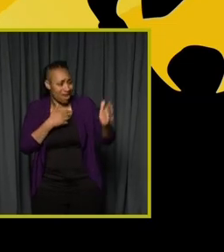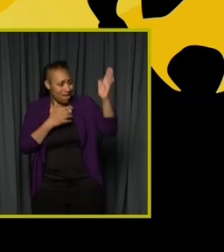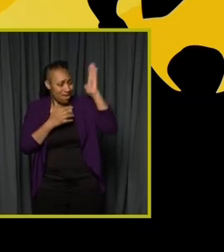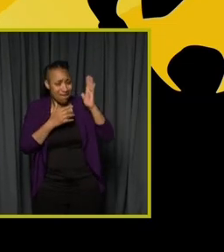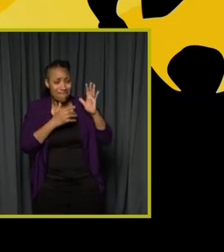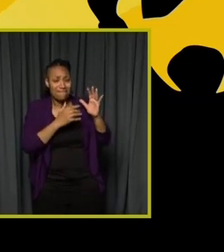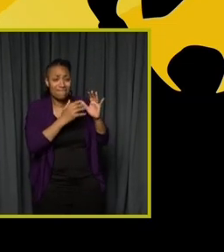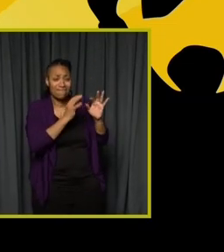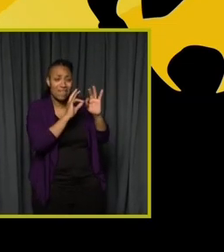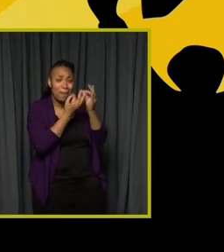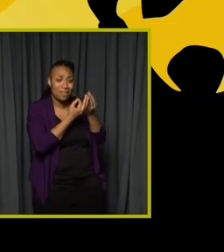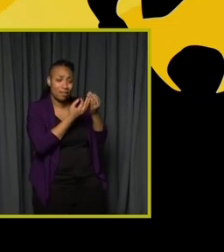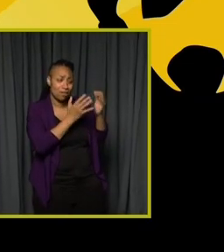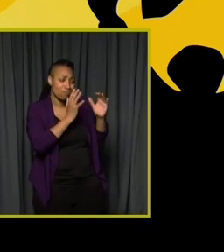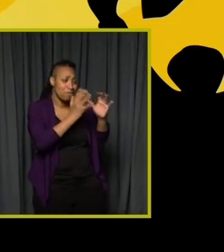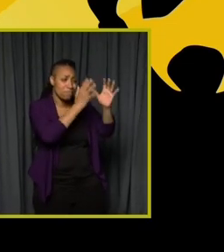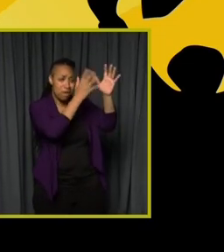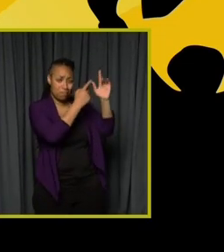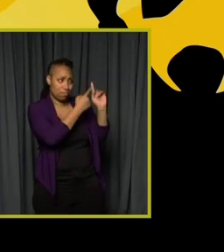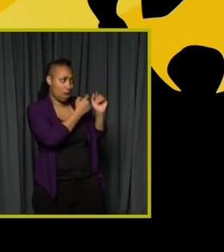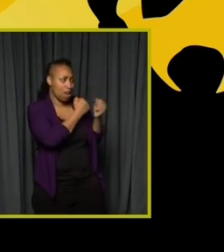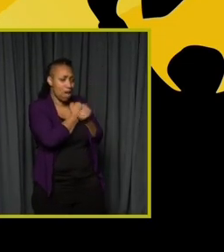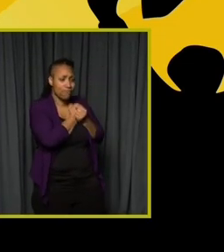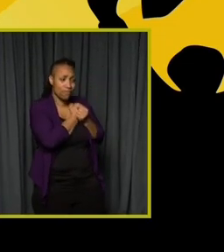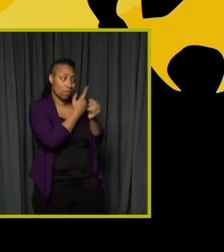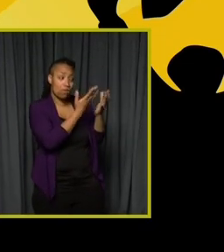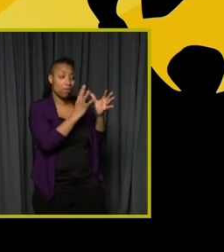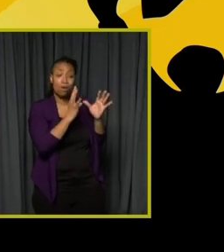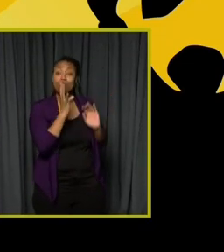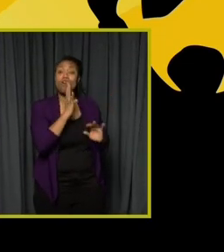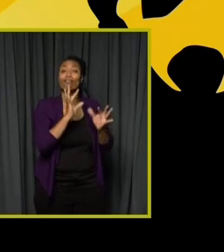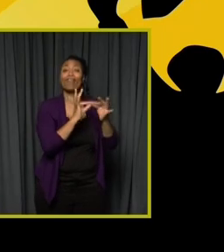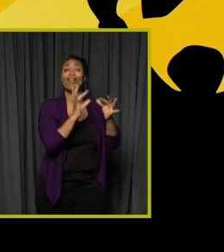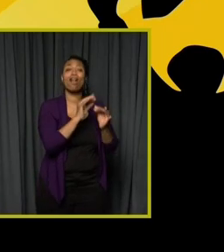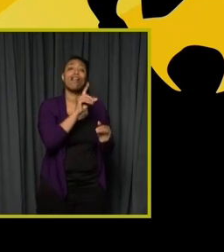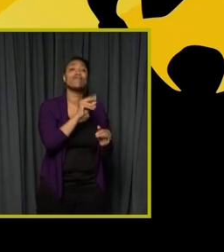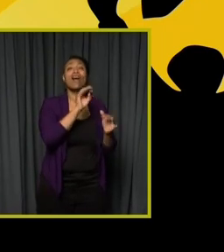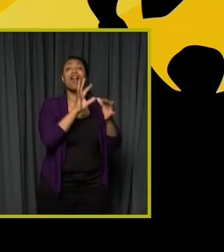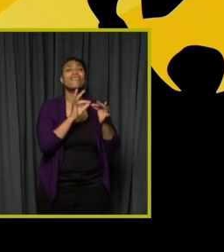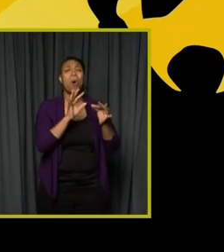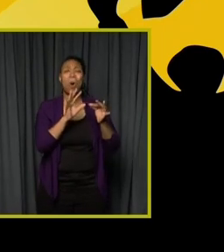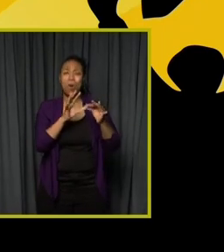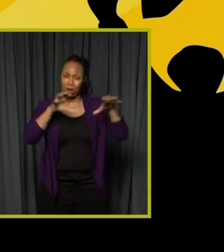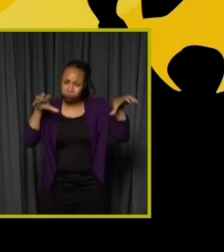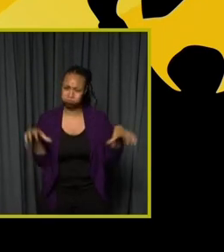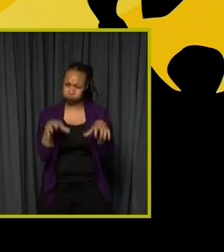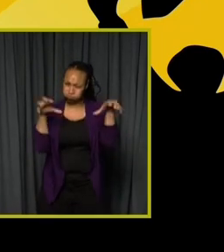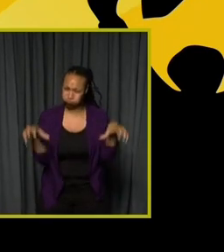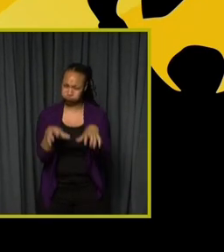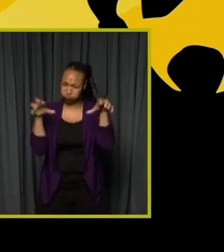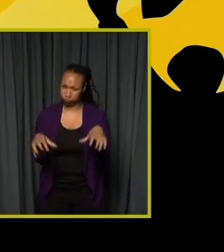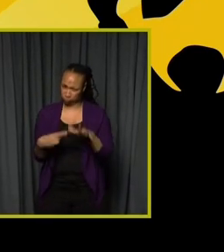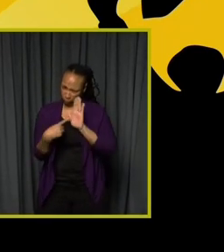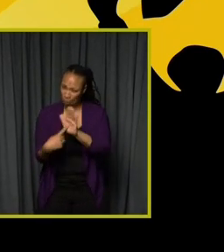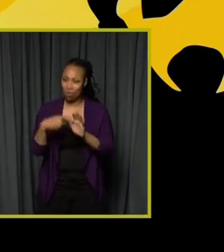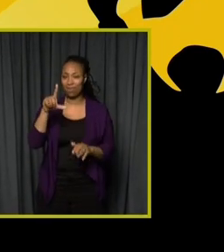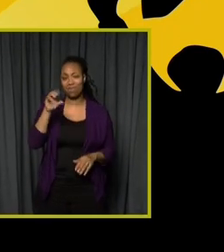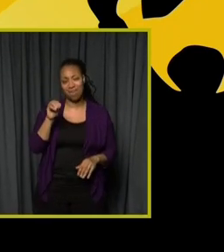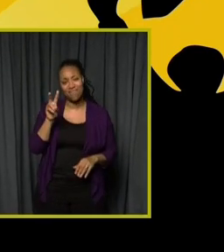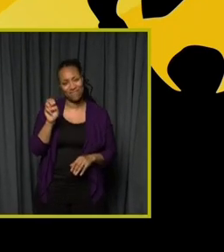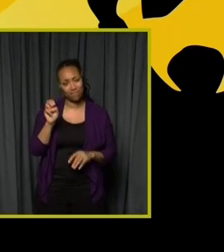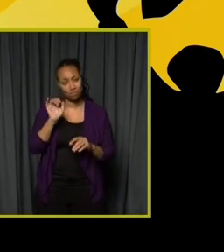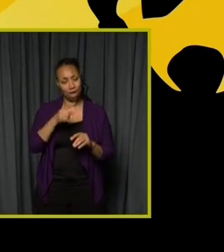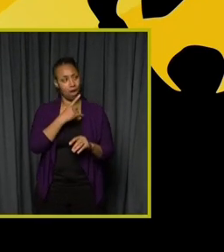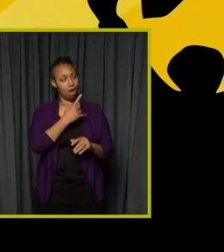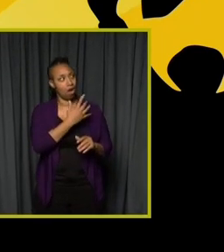not a say word. Love is a do word. Help us to live lives filled